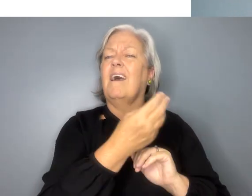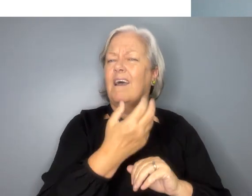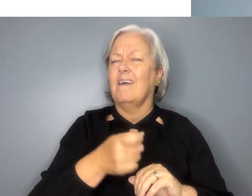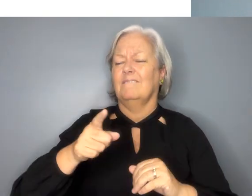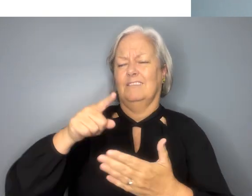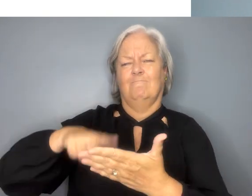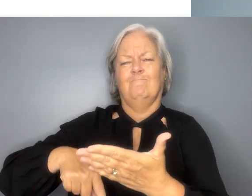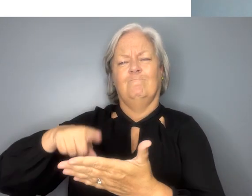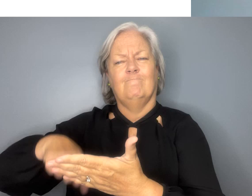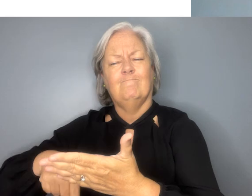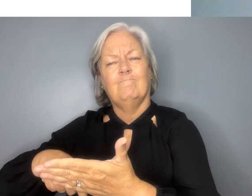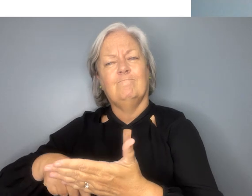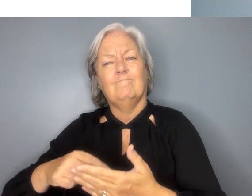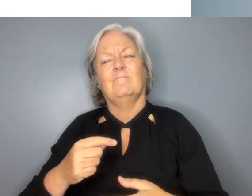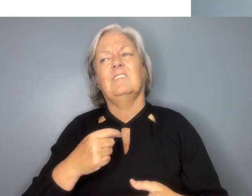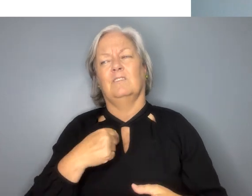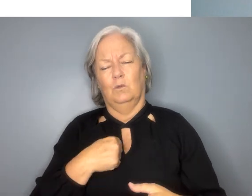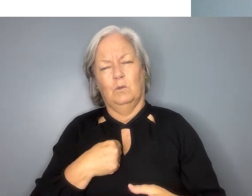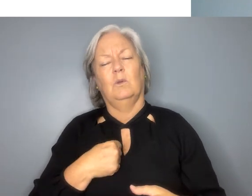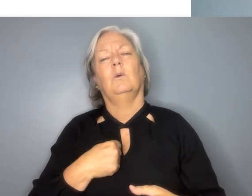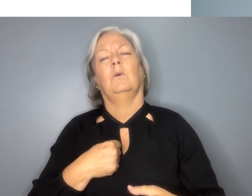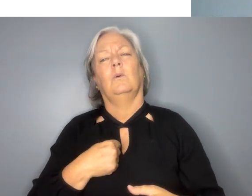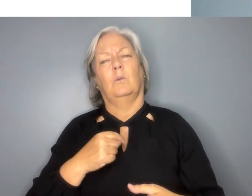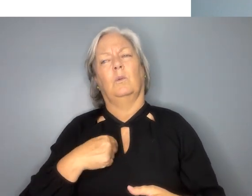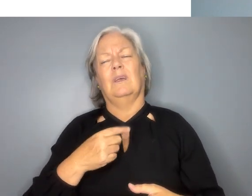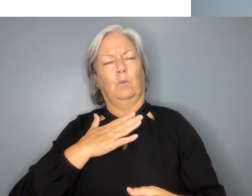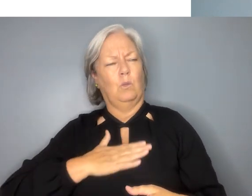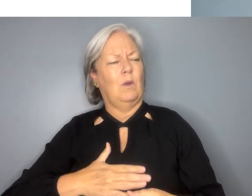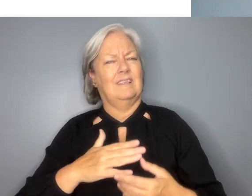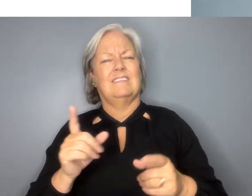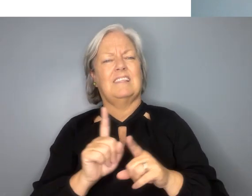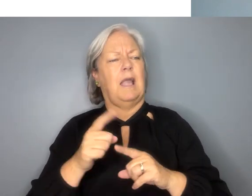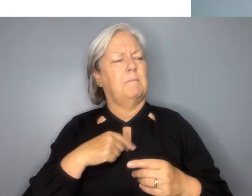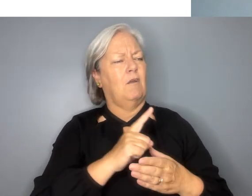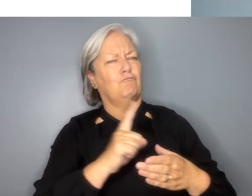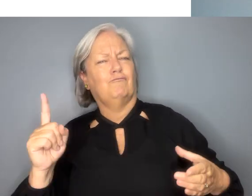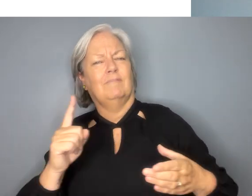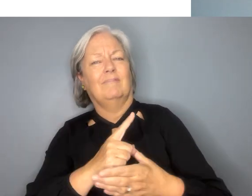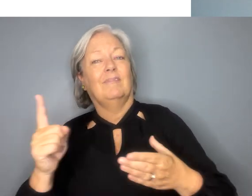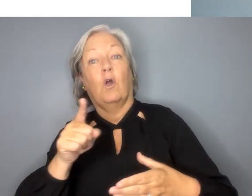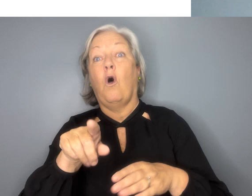from birth. And this means that we need to have mobility to leave. Unfortunately, a lot of countries,